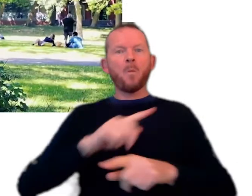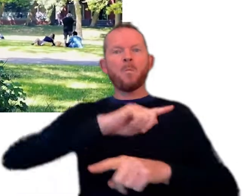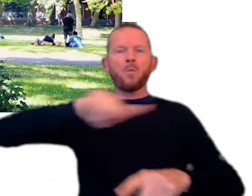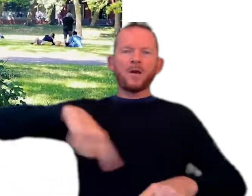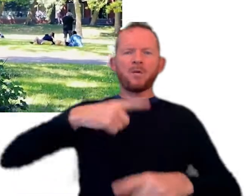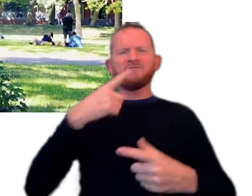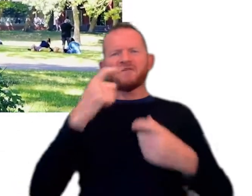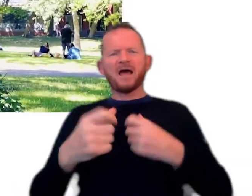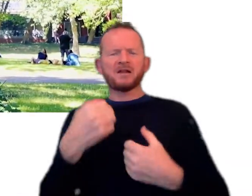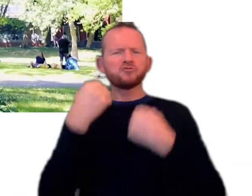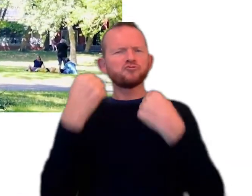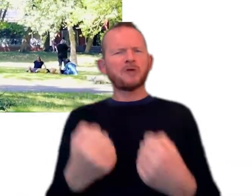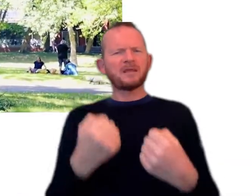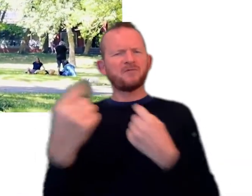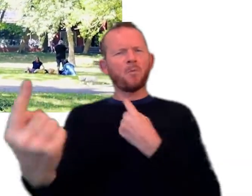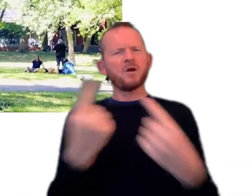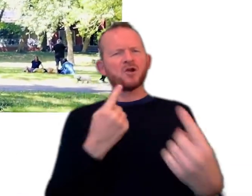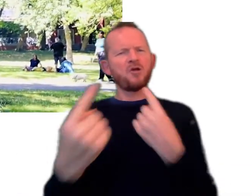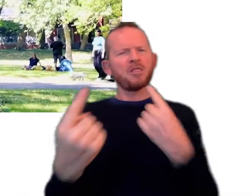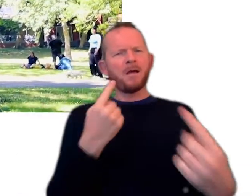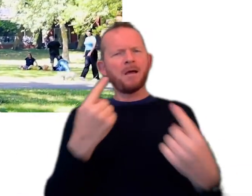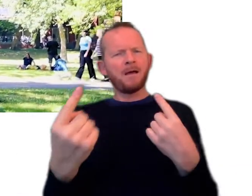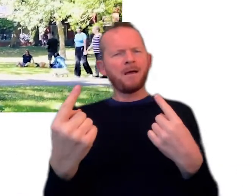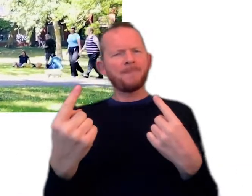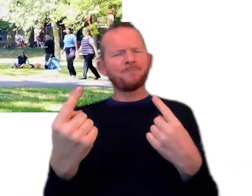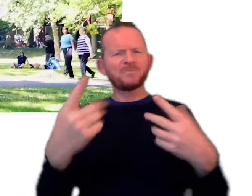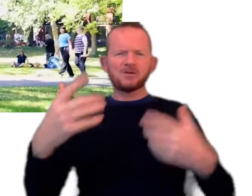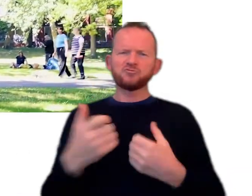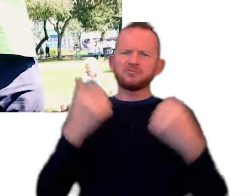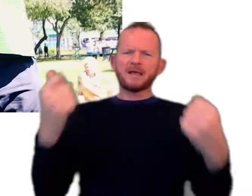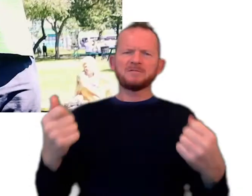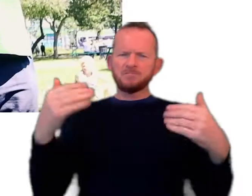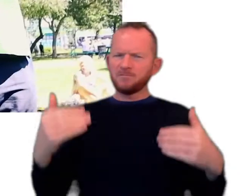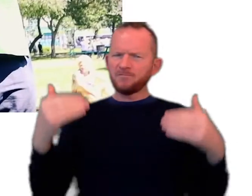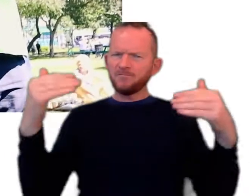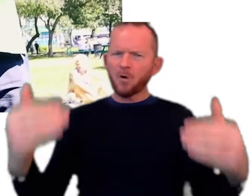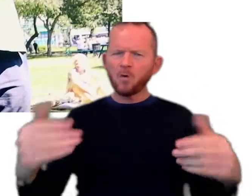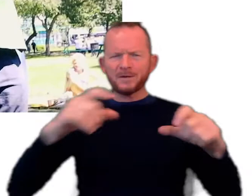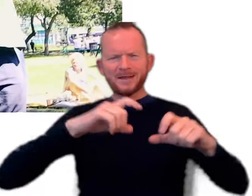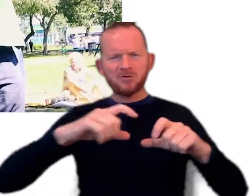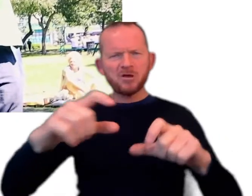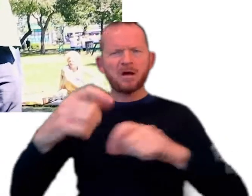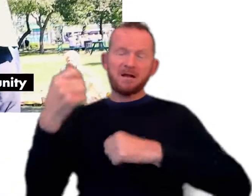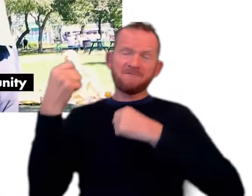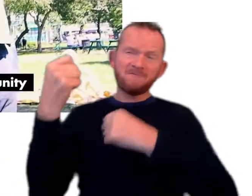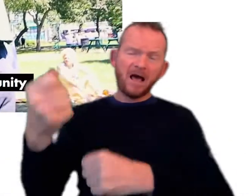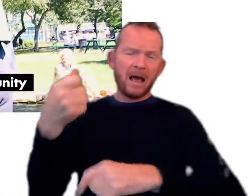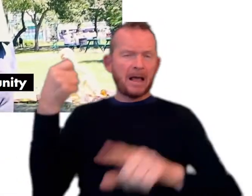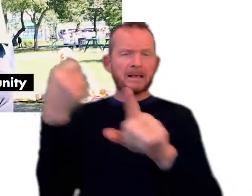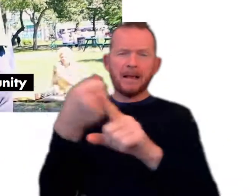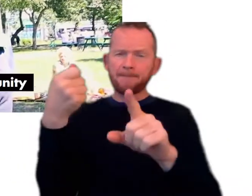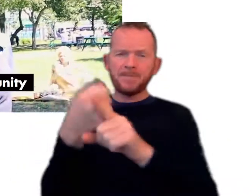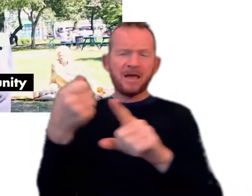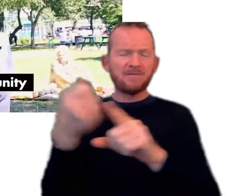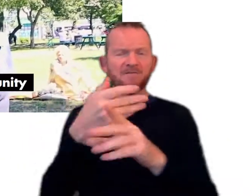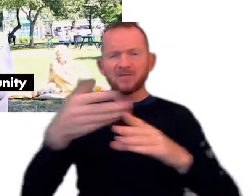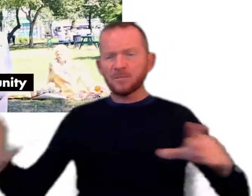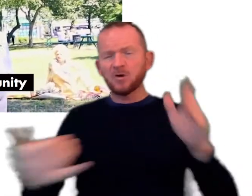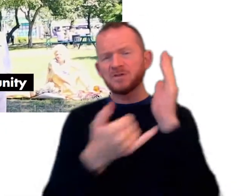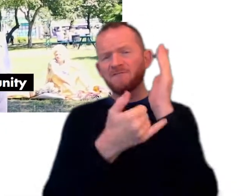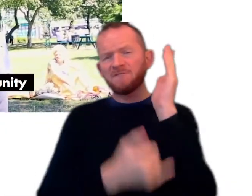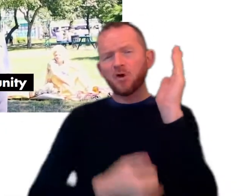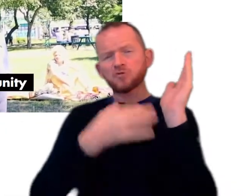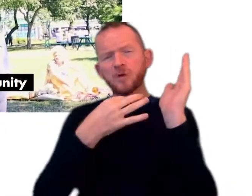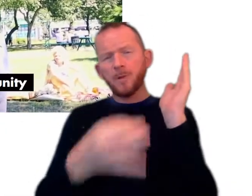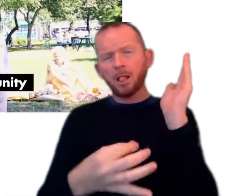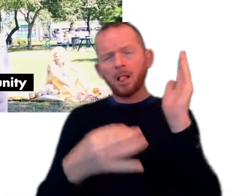from one another, strength to move forward, strength to carry on, strength to fight and campaign for the most vulnerable members of